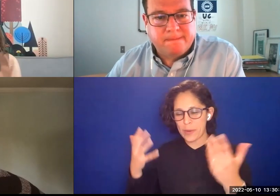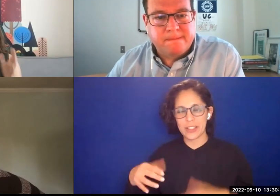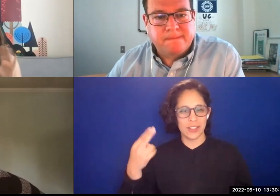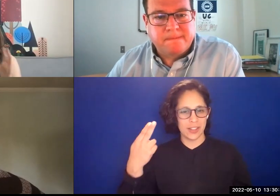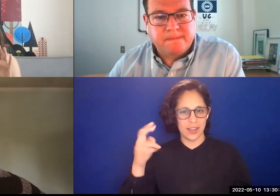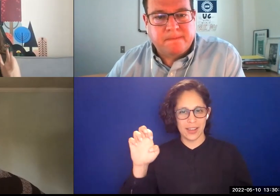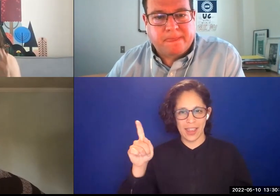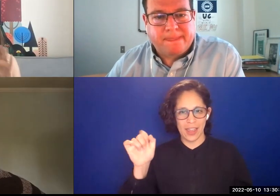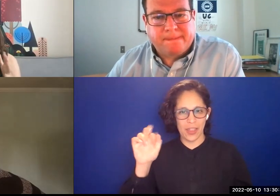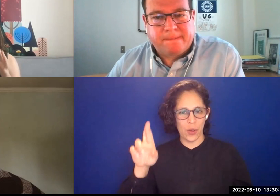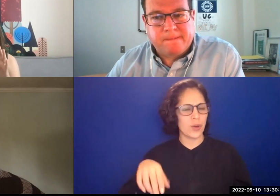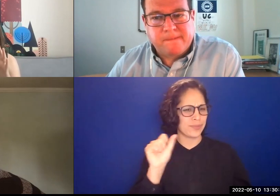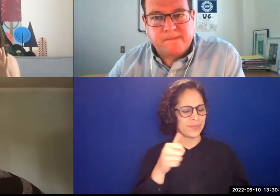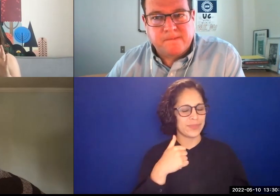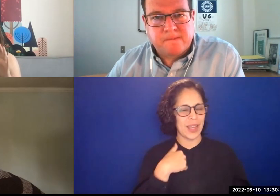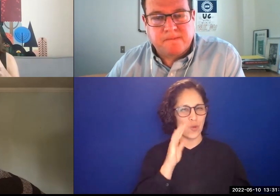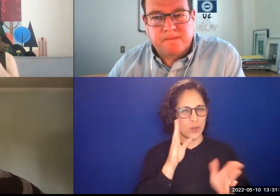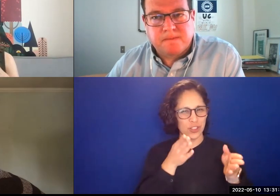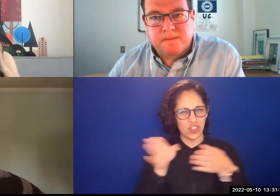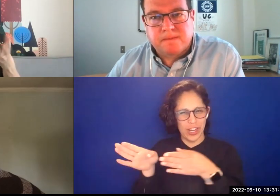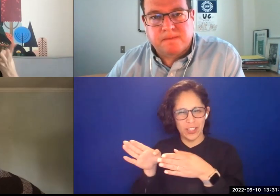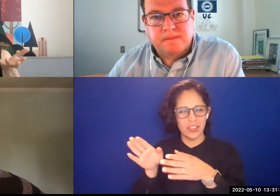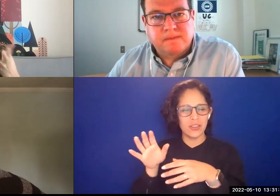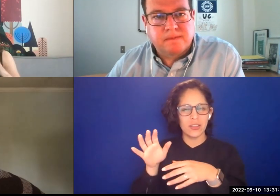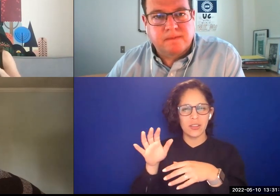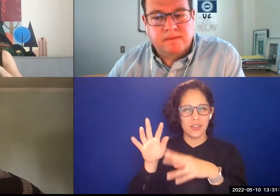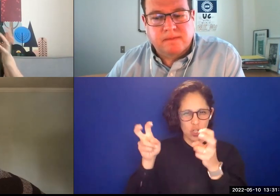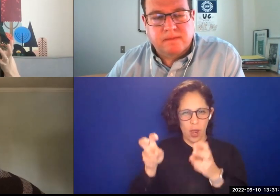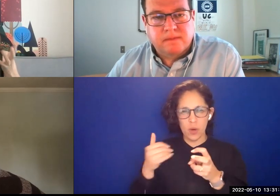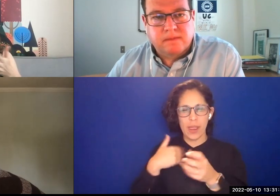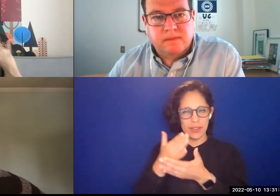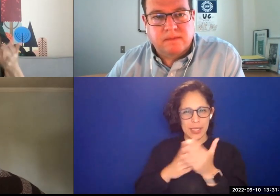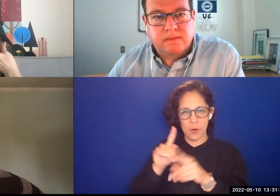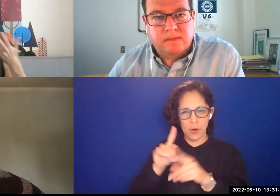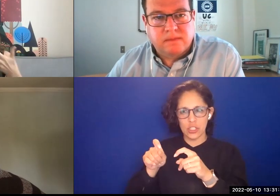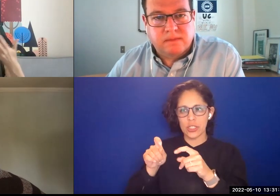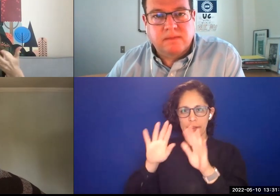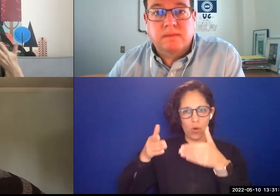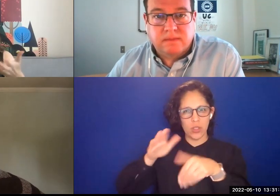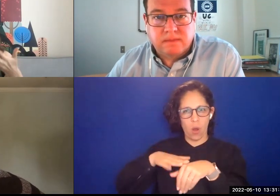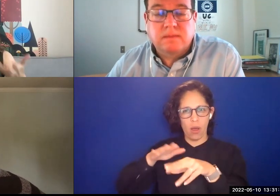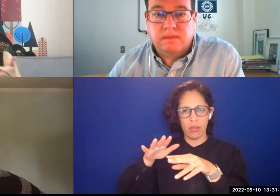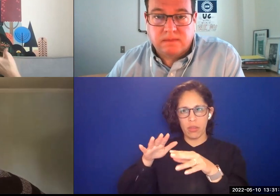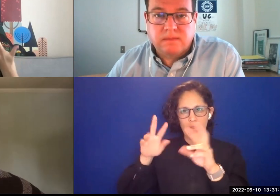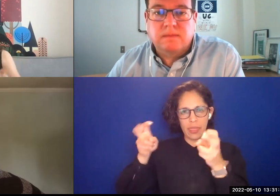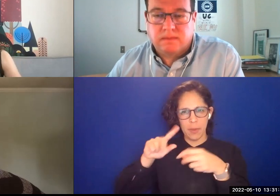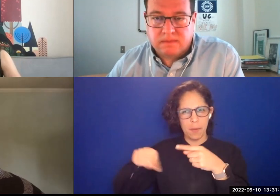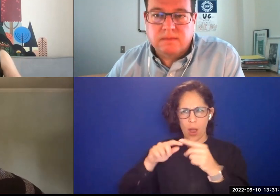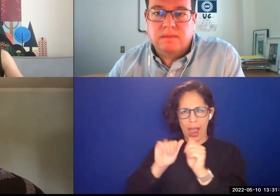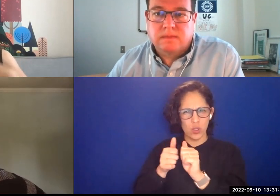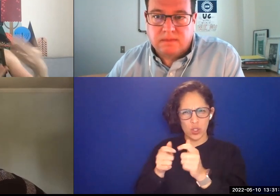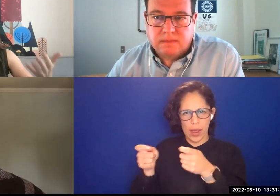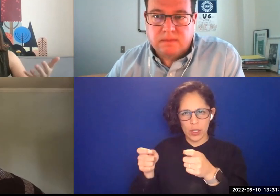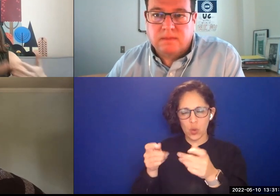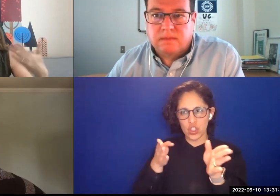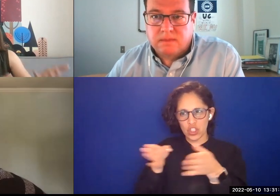There's been a couple of questions that are sort of focusing on a little bit of that theme of like, how do you handle sort of shifting worker pools, right? And so this one is